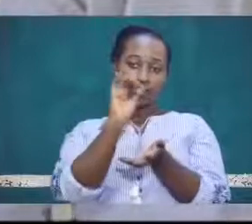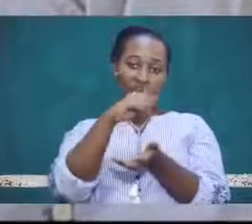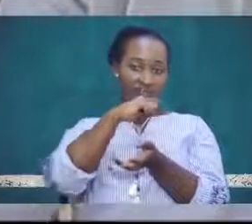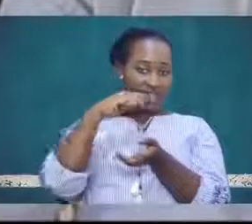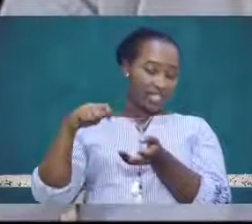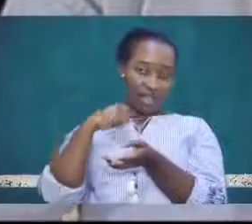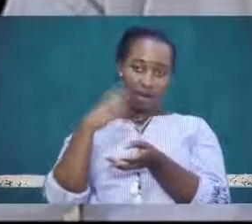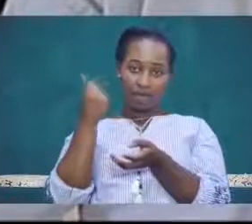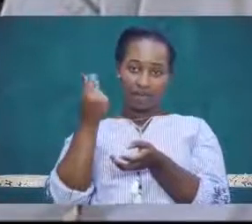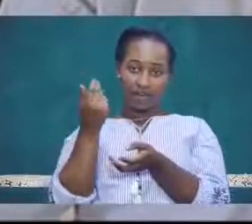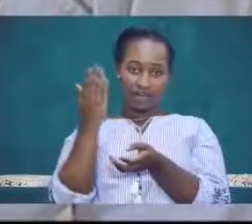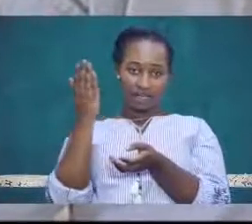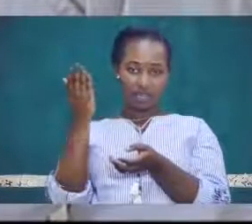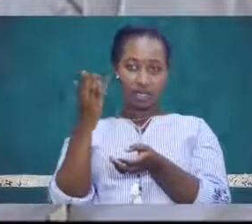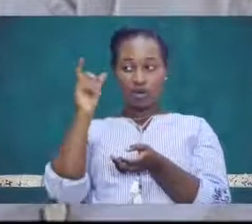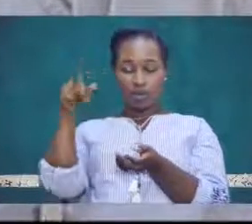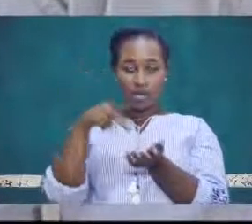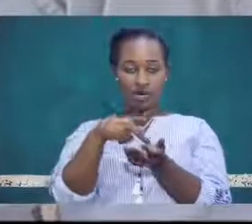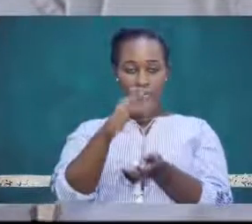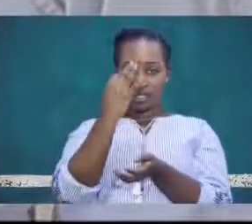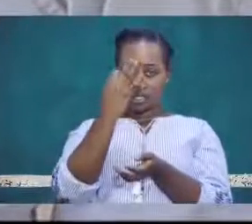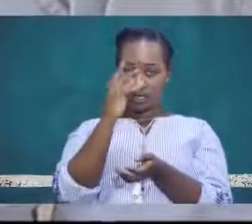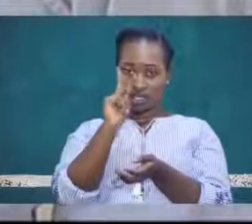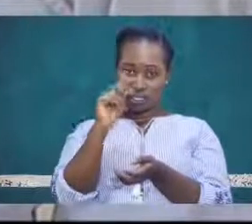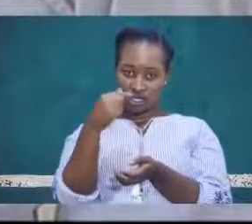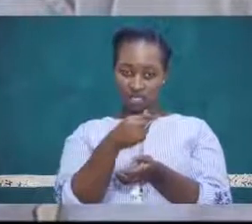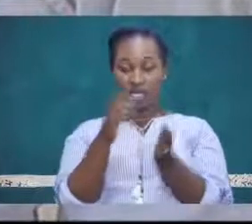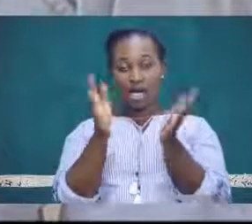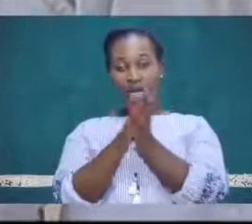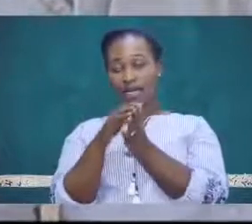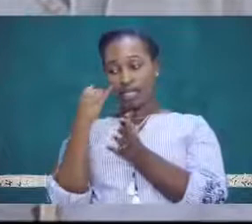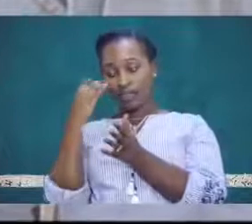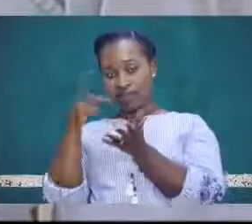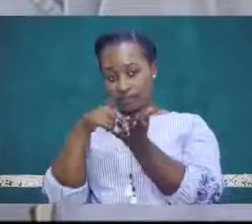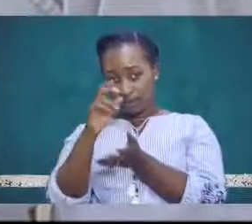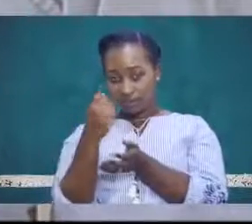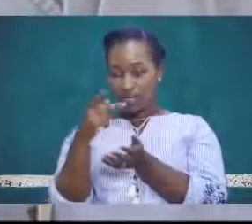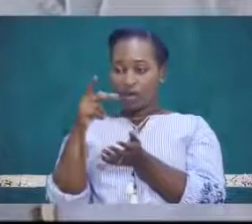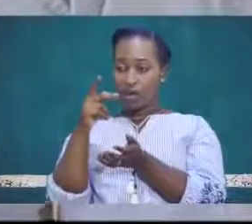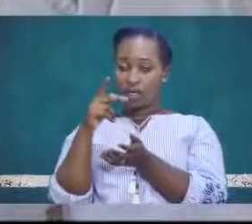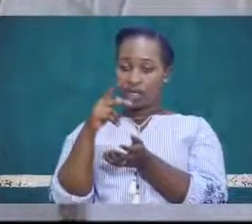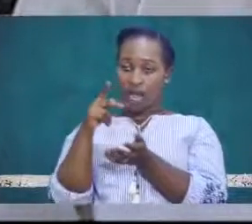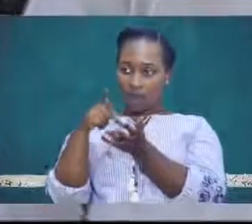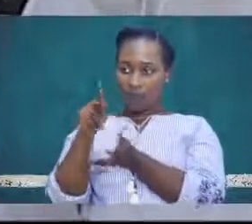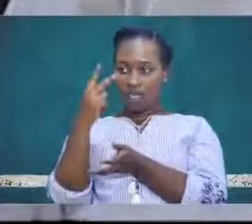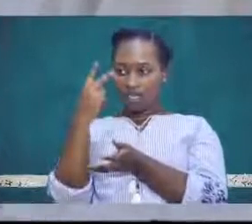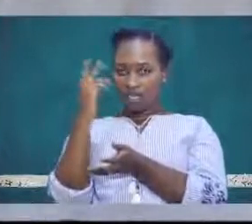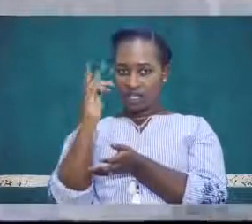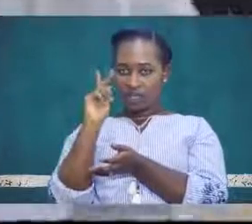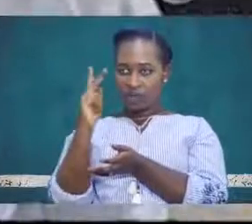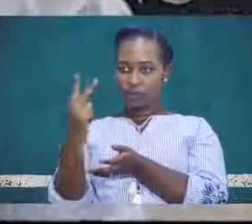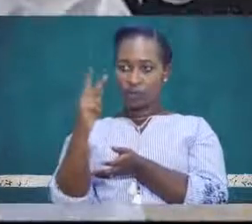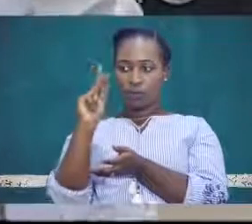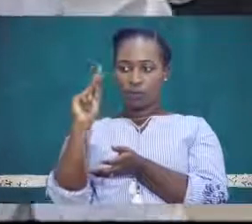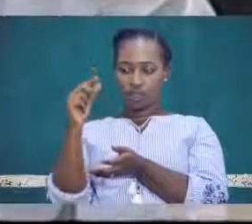an average consumer buys 3 kilograms. And when the price is this, he buys only 2 kilograms. I want you to represent on a graph